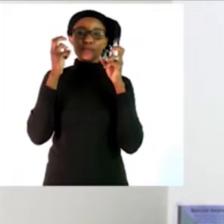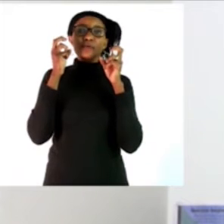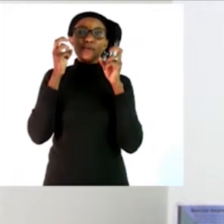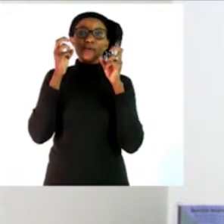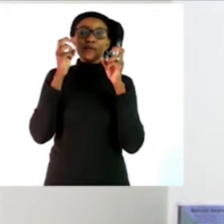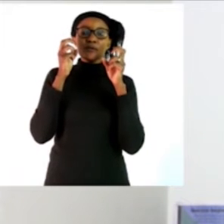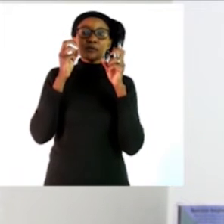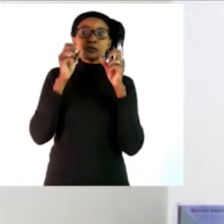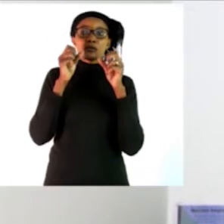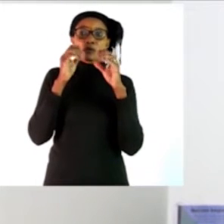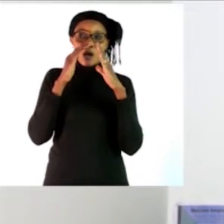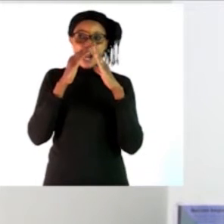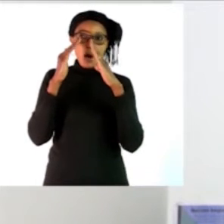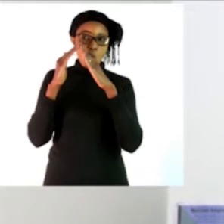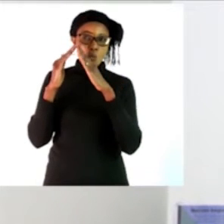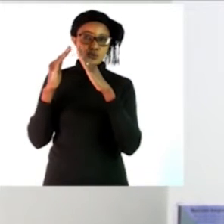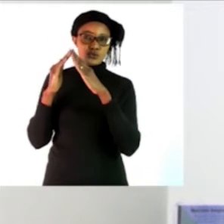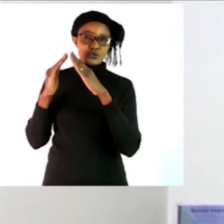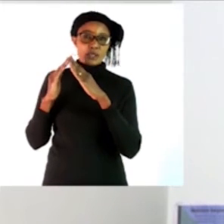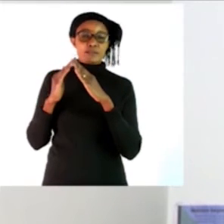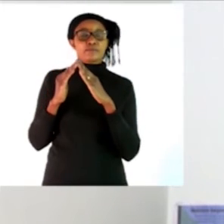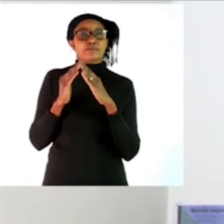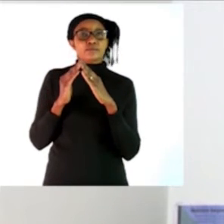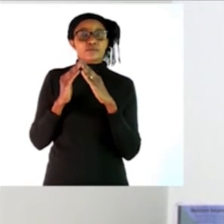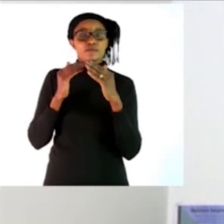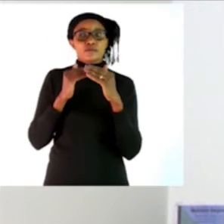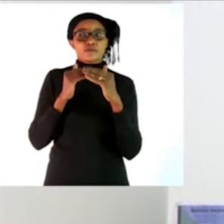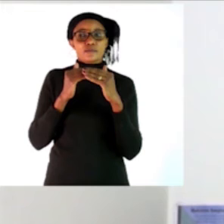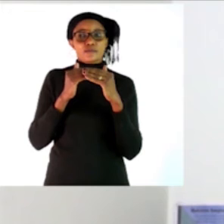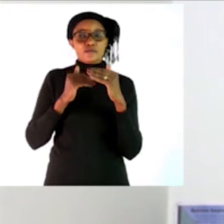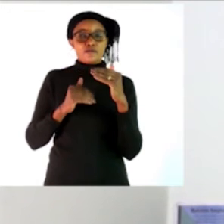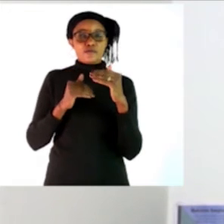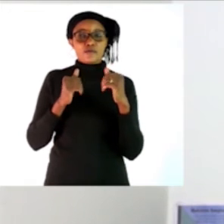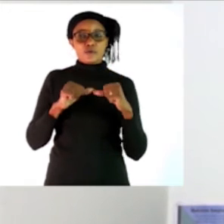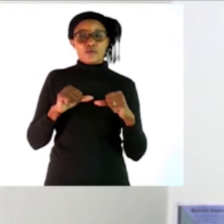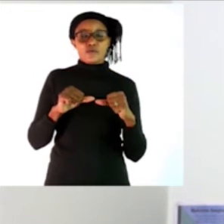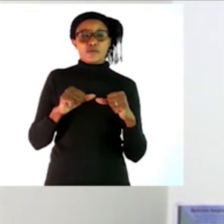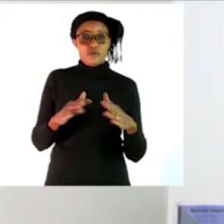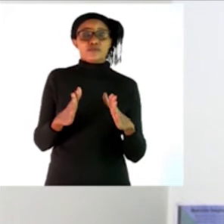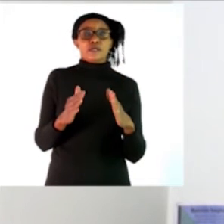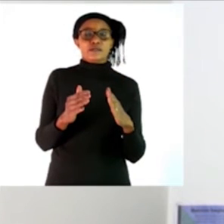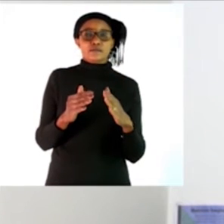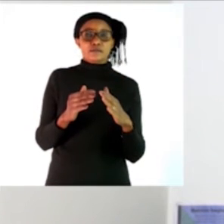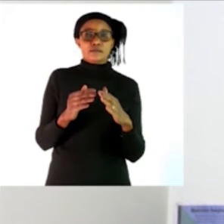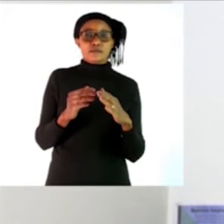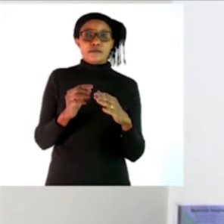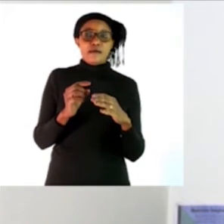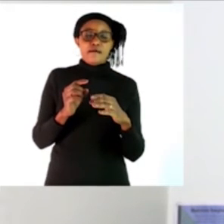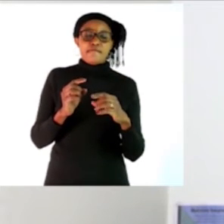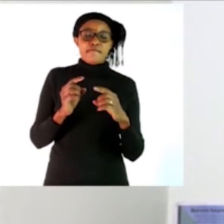is houses. But before we continue with our lesson, let's first practice